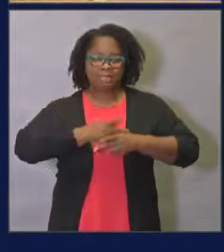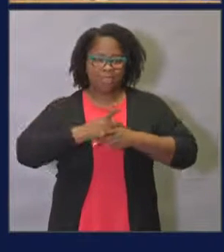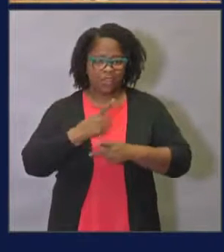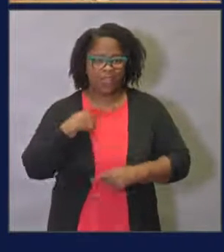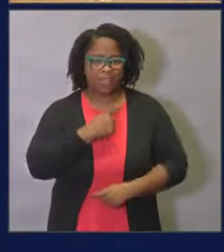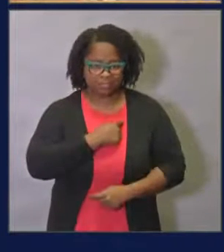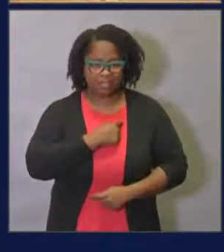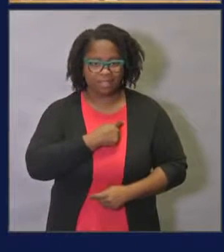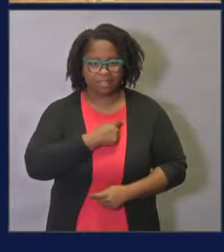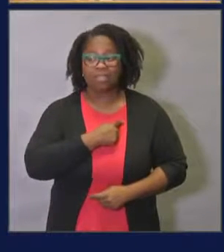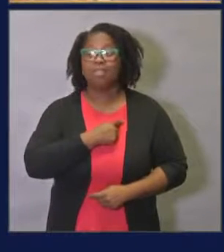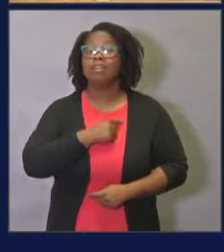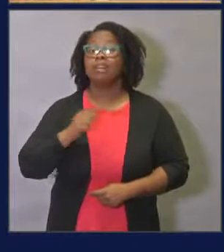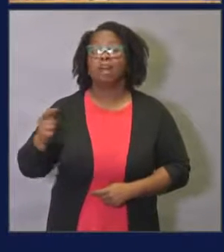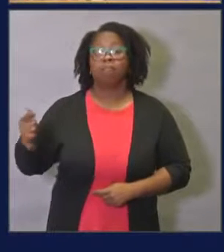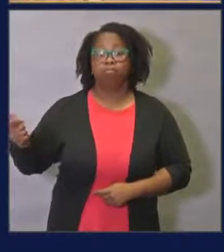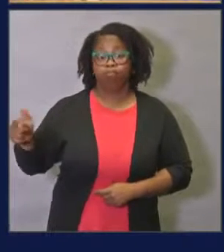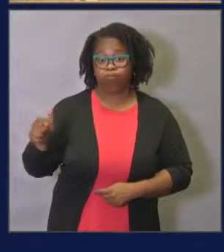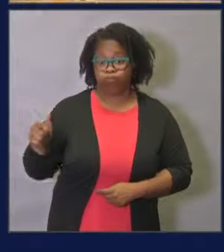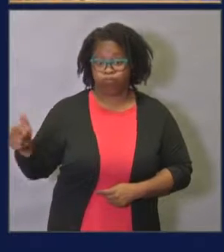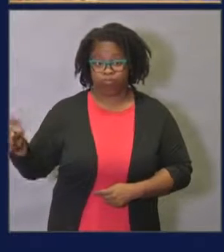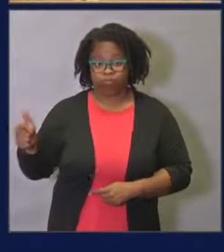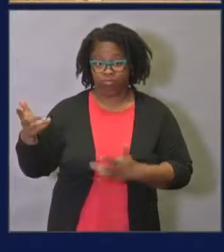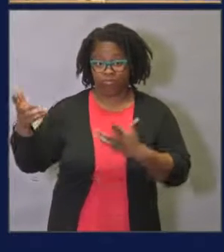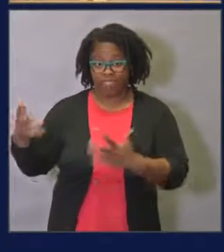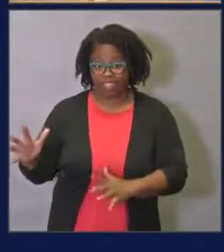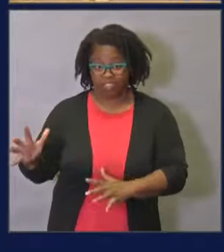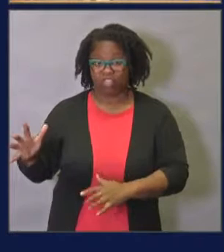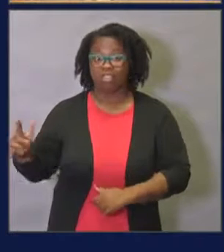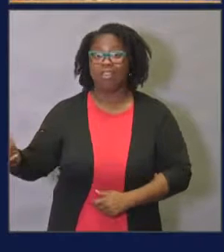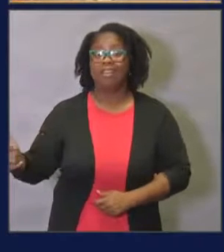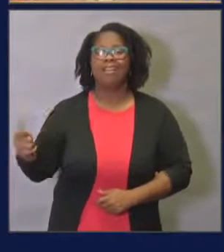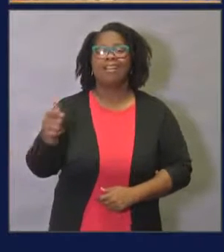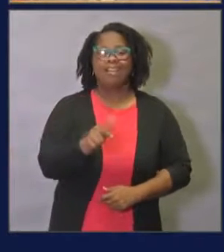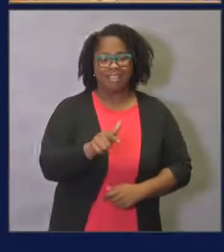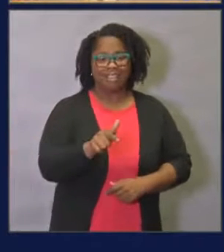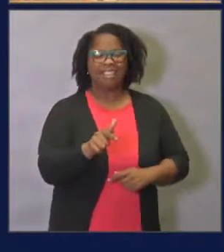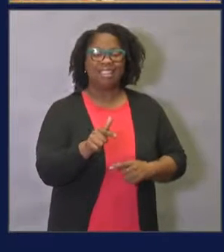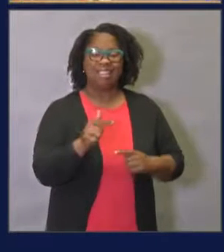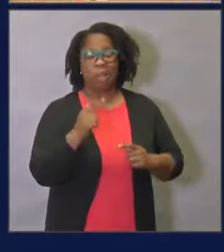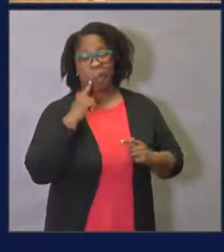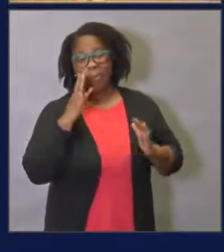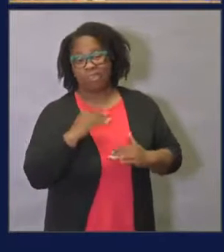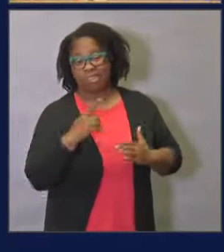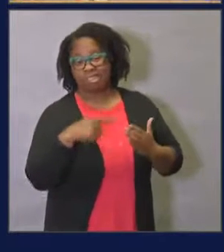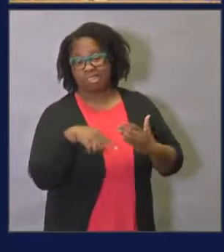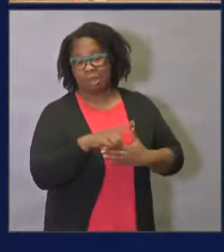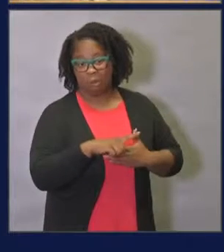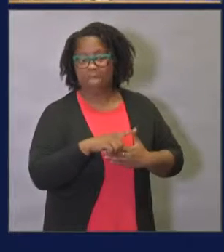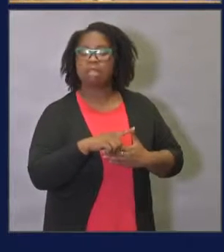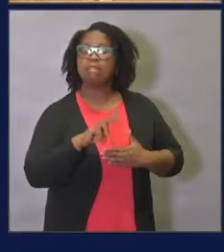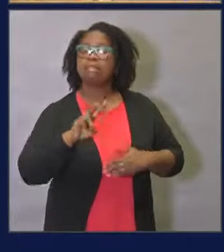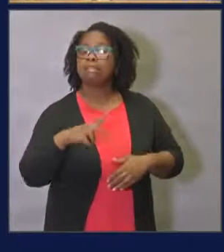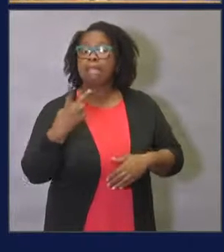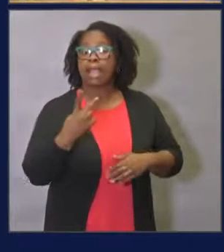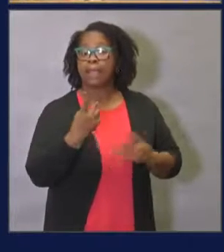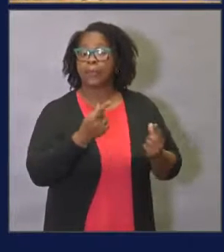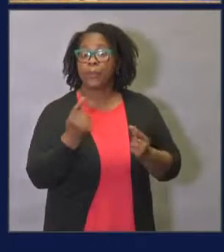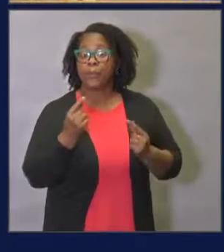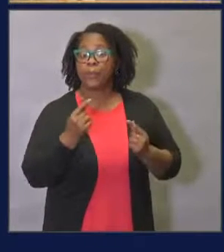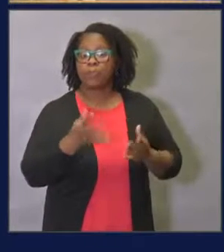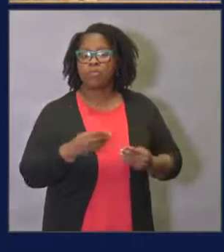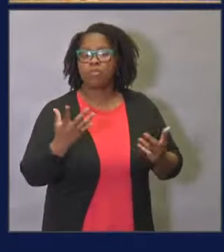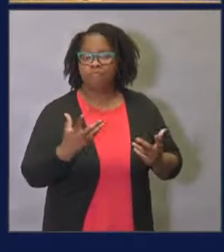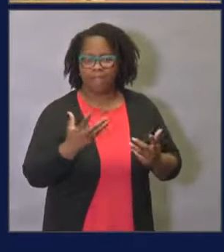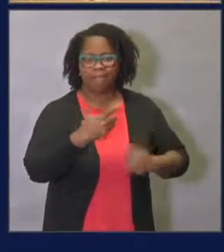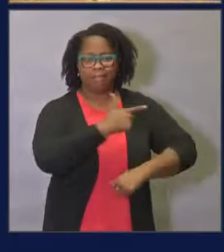allocation of the vaccine that we expect later this month and hopefully next week will enable us to distribute doses to all healthcare